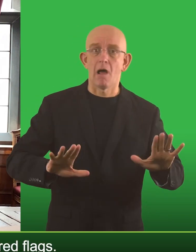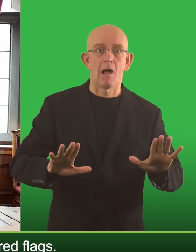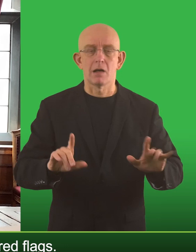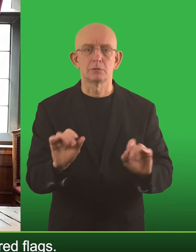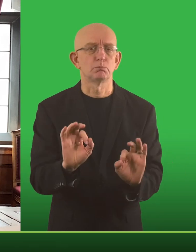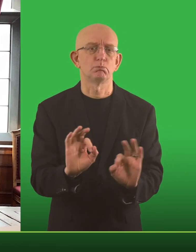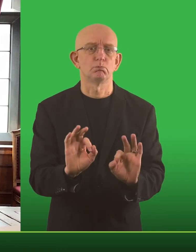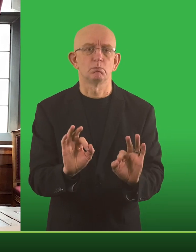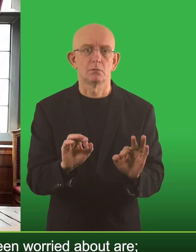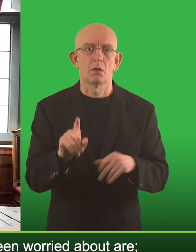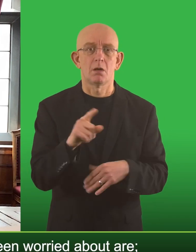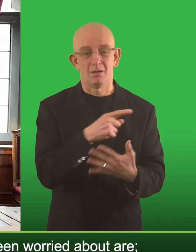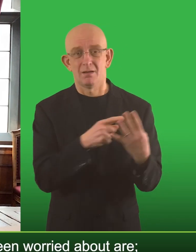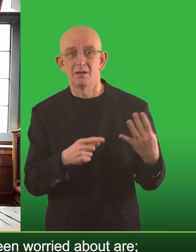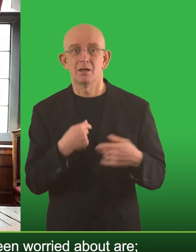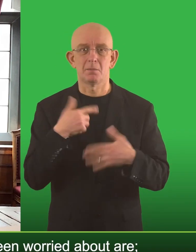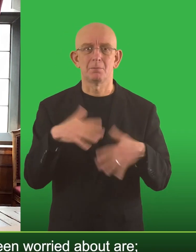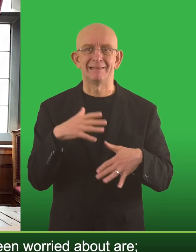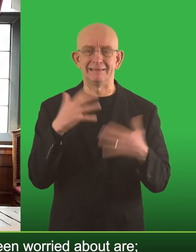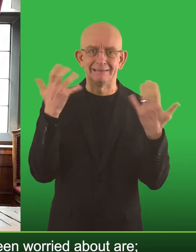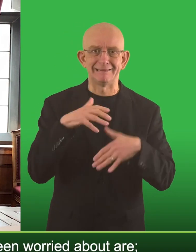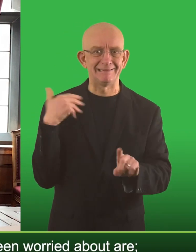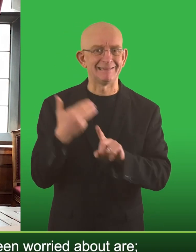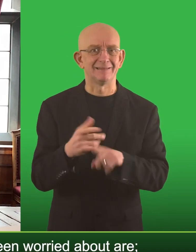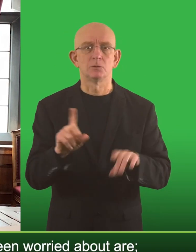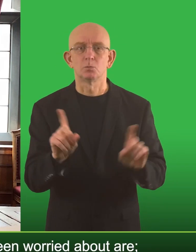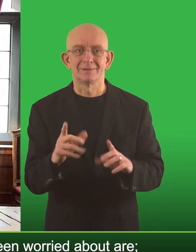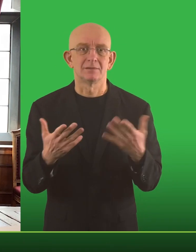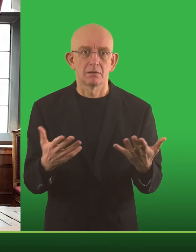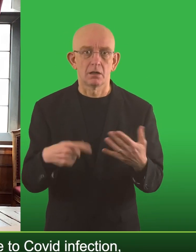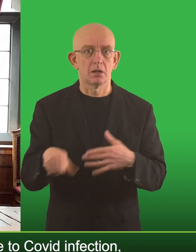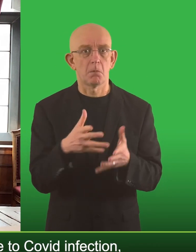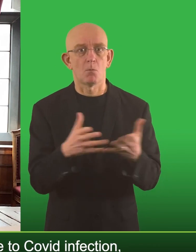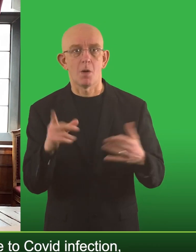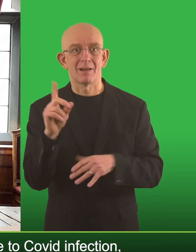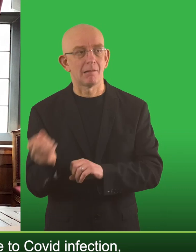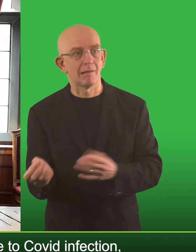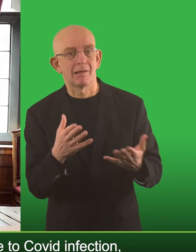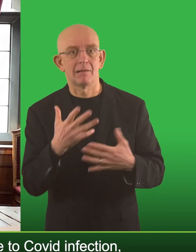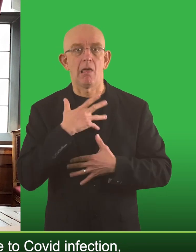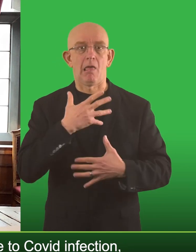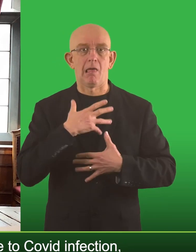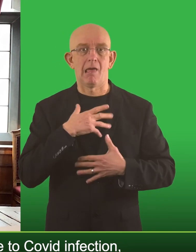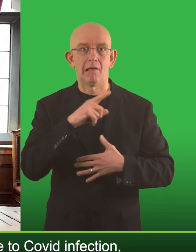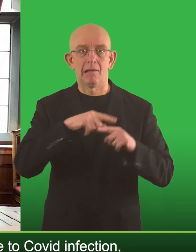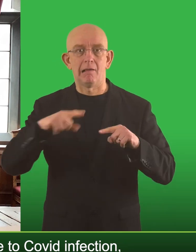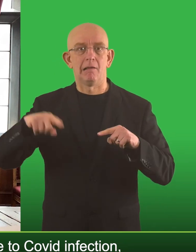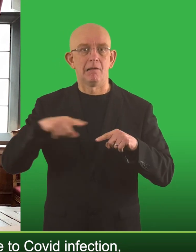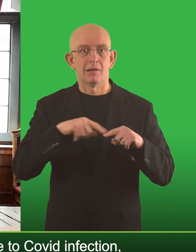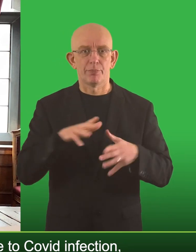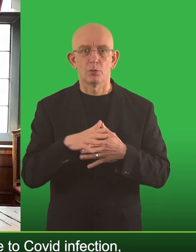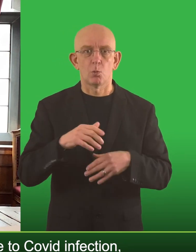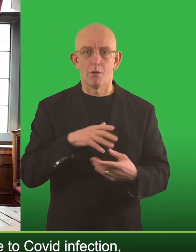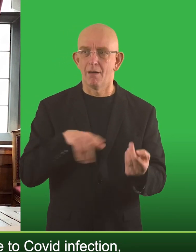massive red flags. So the four red flags that I've always been worried about are a rise in people in intensive care due